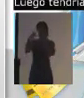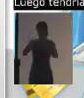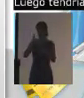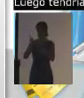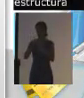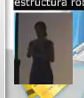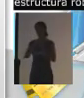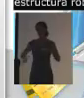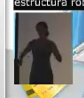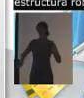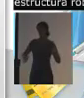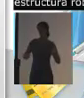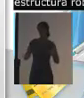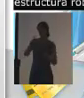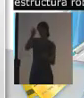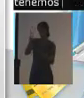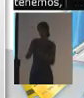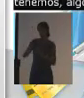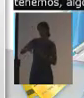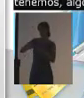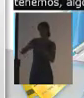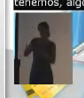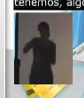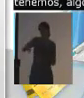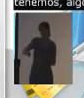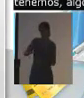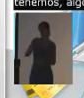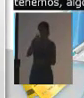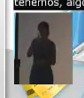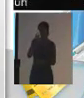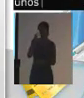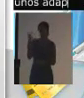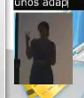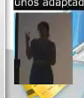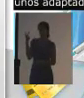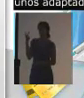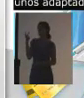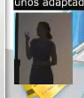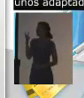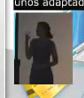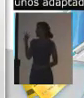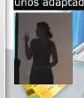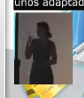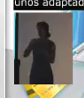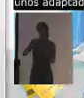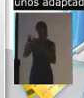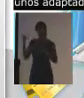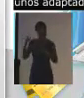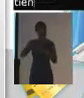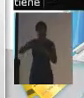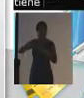different robotic structure to the one we currently have. We would need to have adapters similar to this structure, where